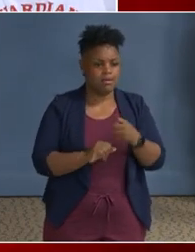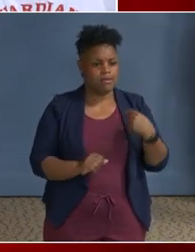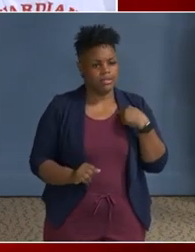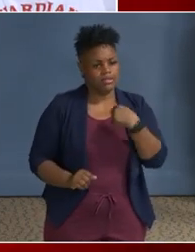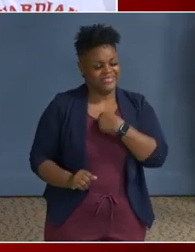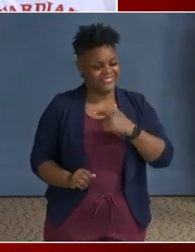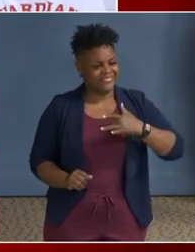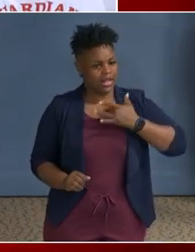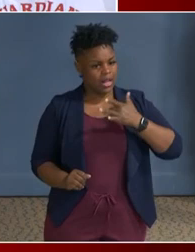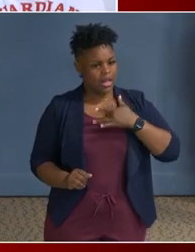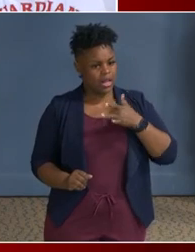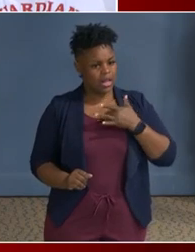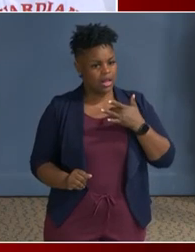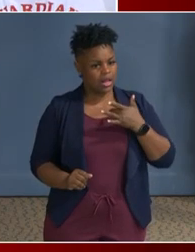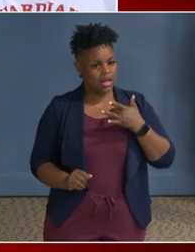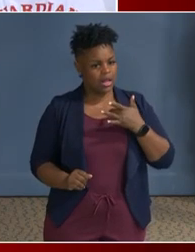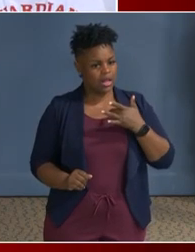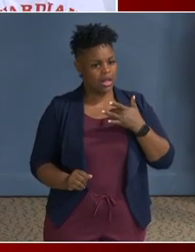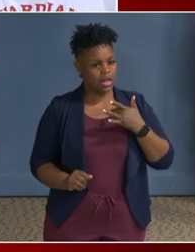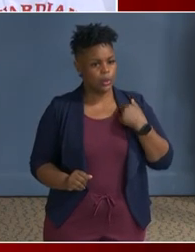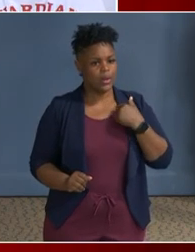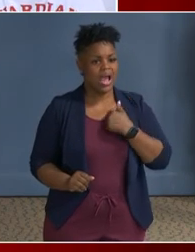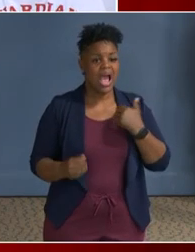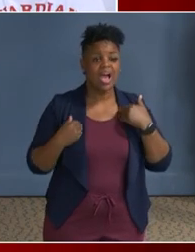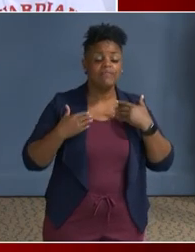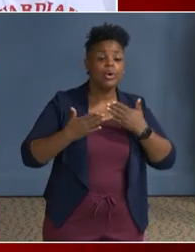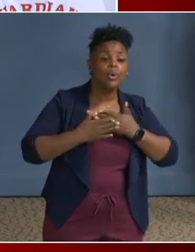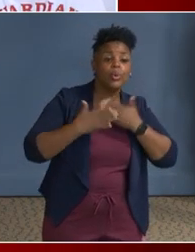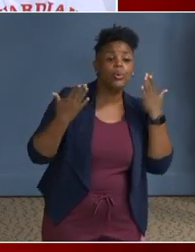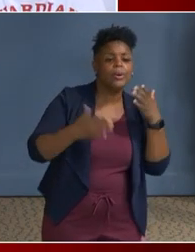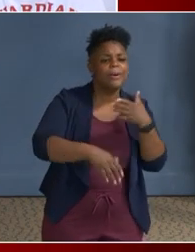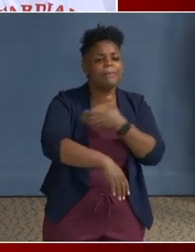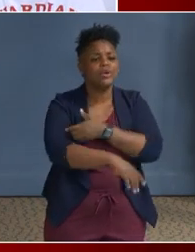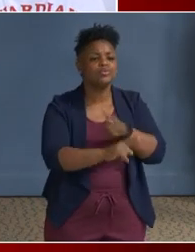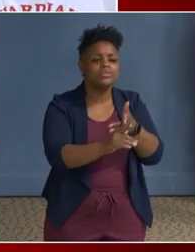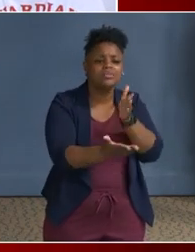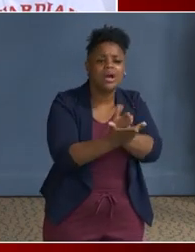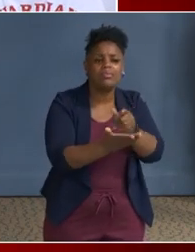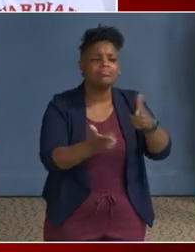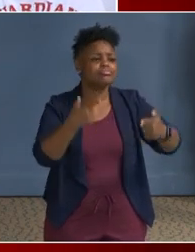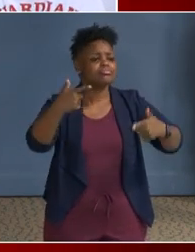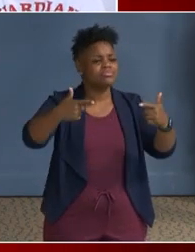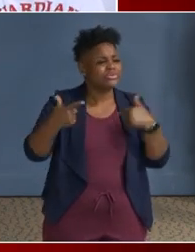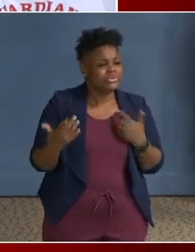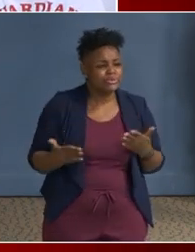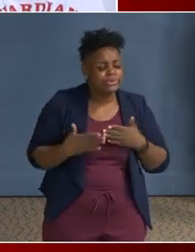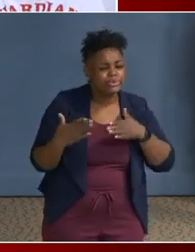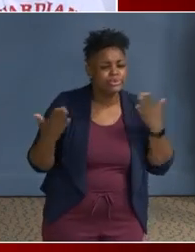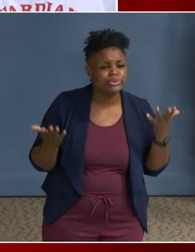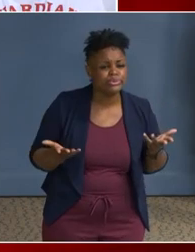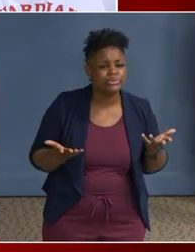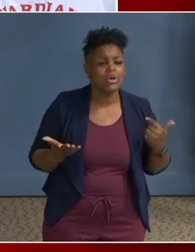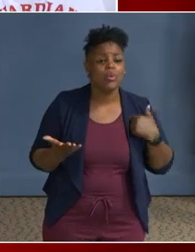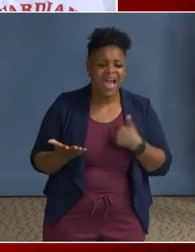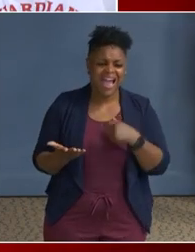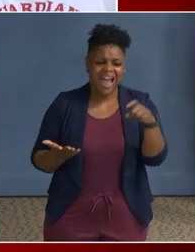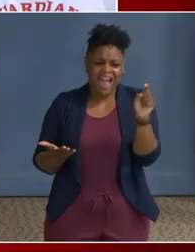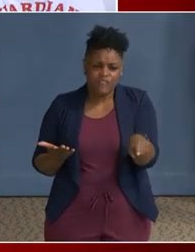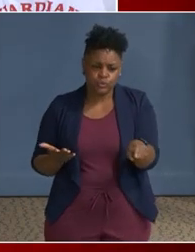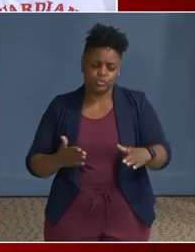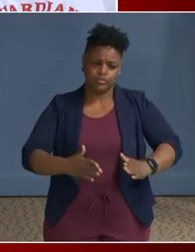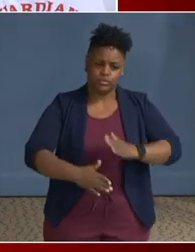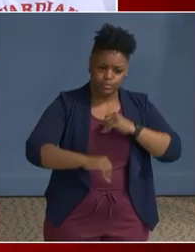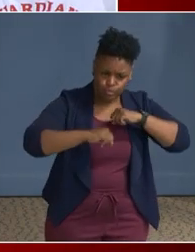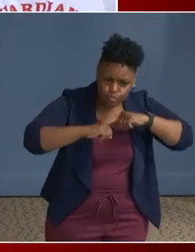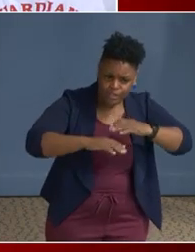feel powerless to stop gun violence. And that's what we have to fight against, feeling powerless to stop